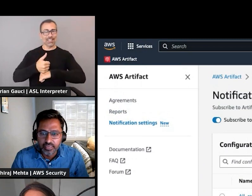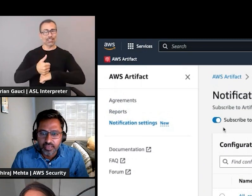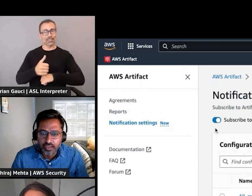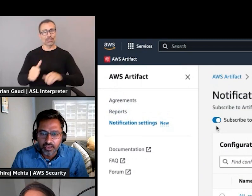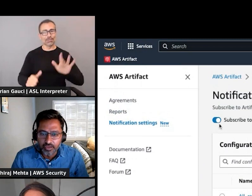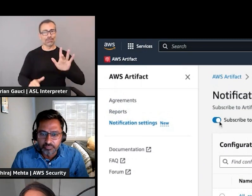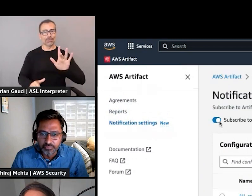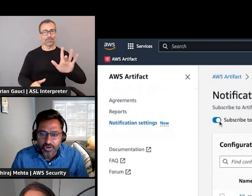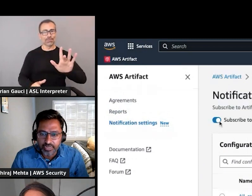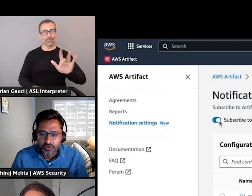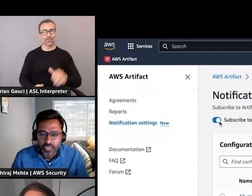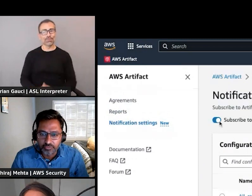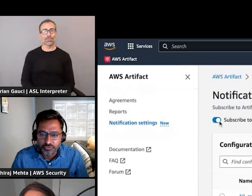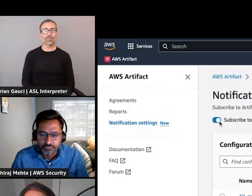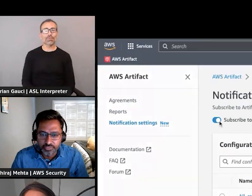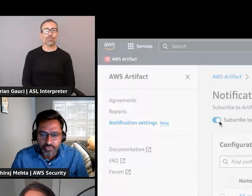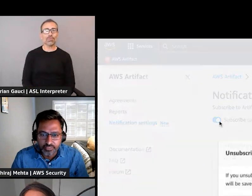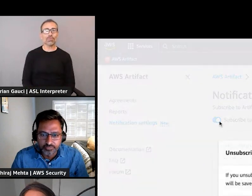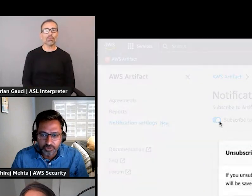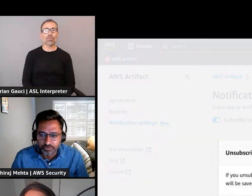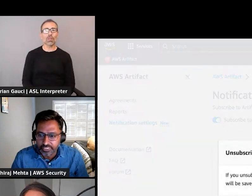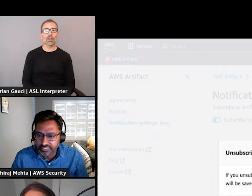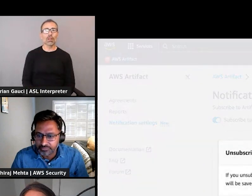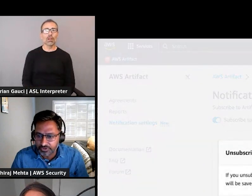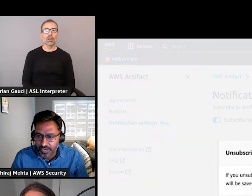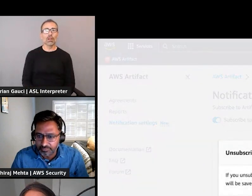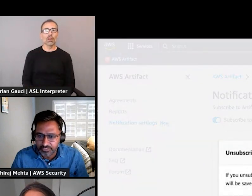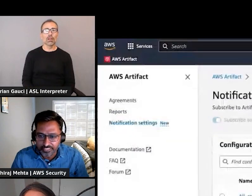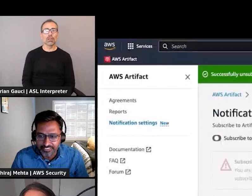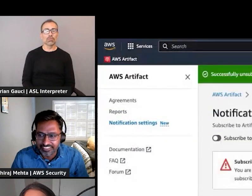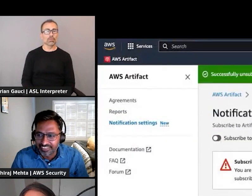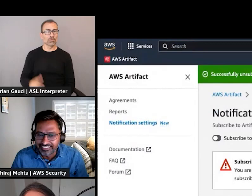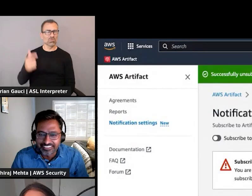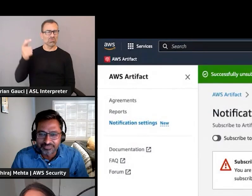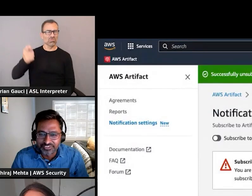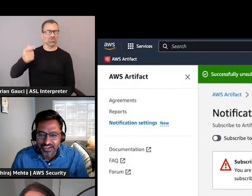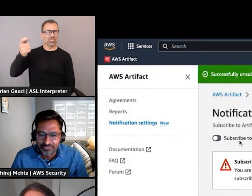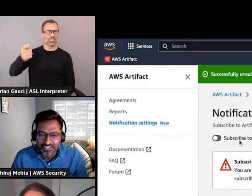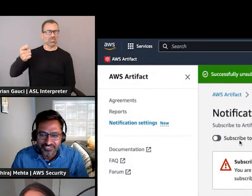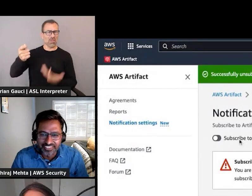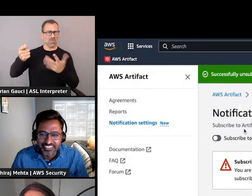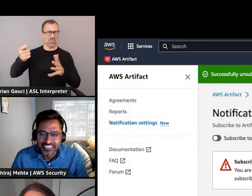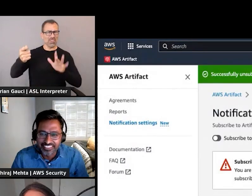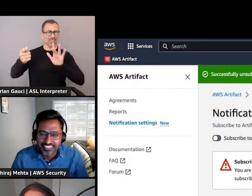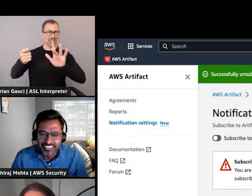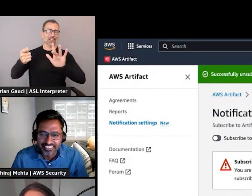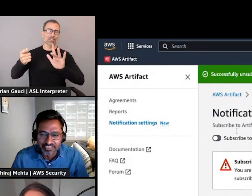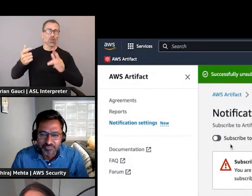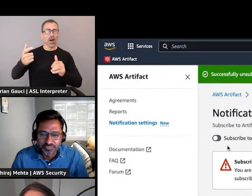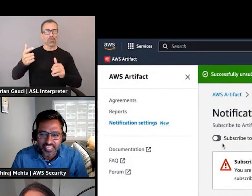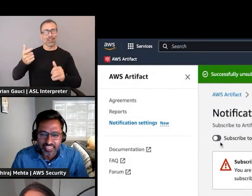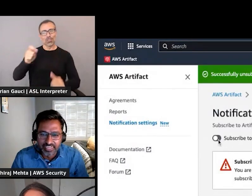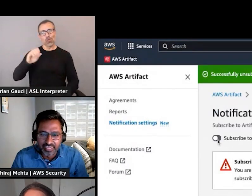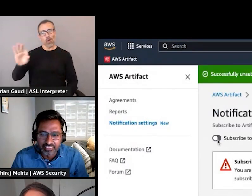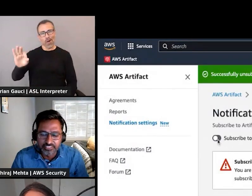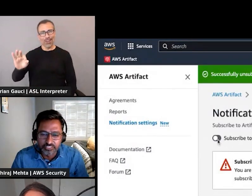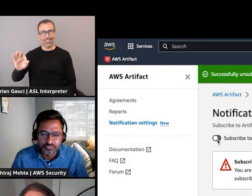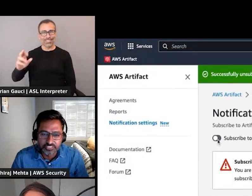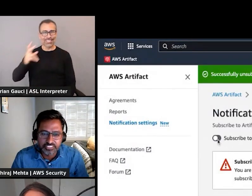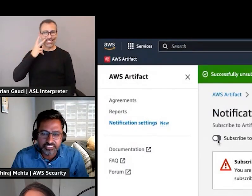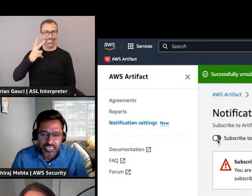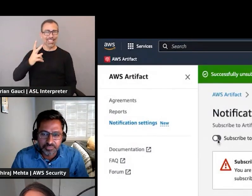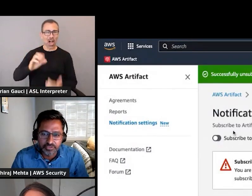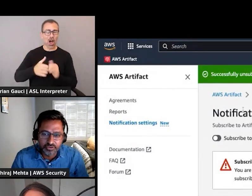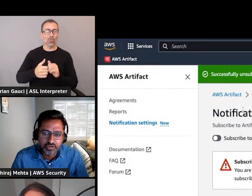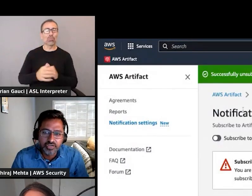And right now I have already subscribed, so I'll just unsubscribe real quick. So